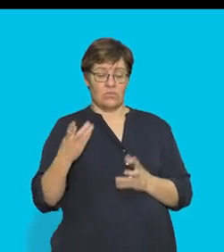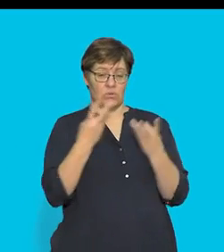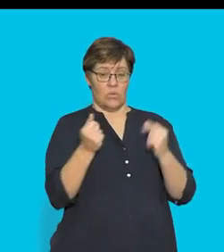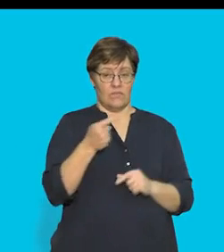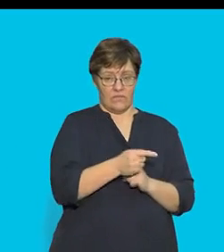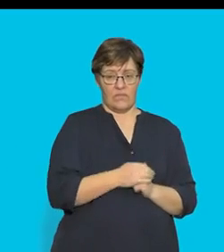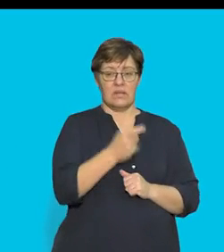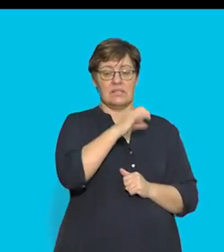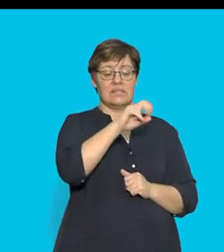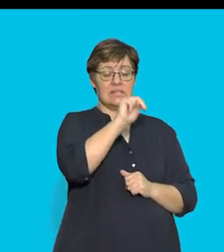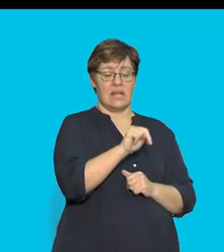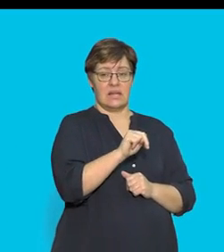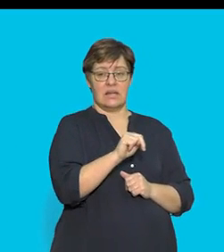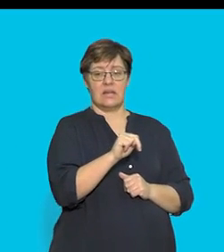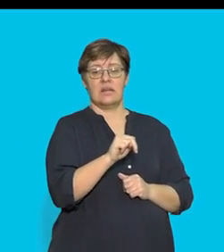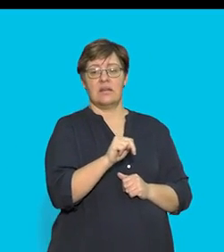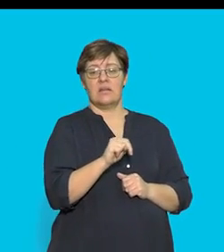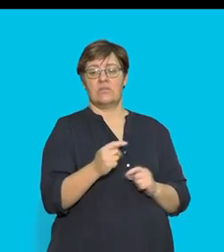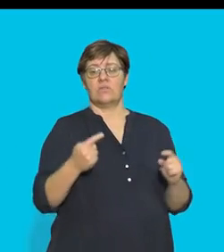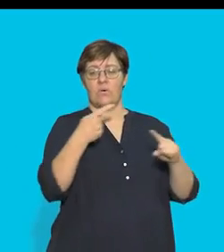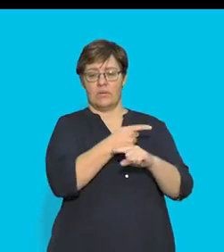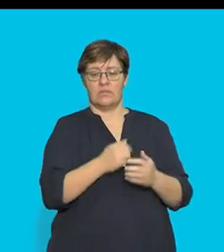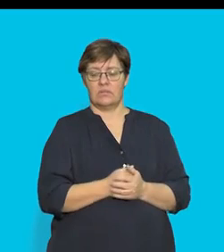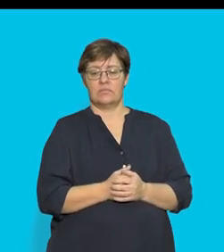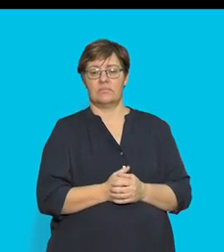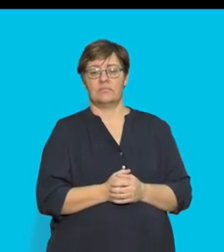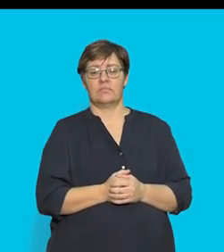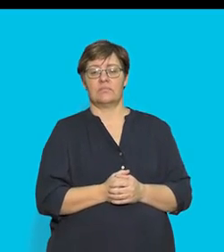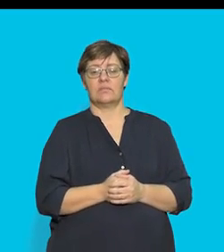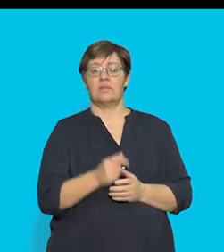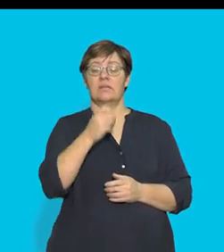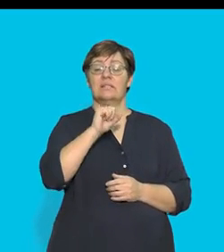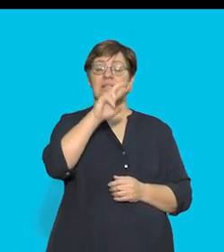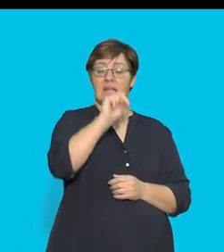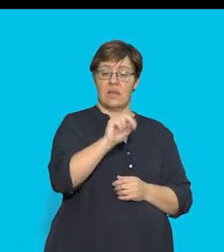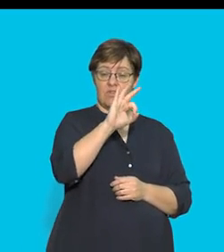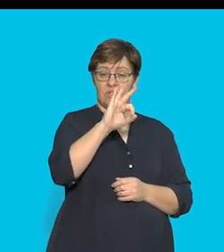30 is opposite, sorry about that, sine of 30 is